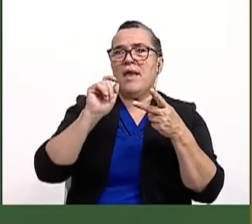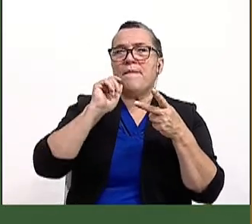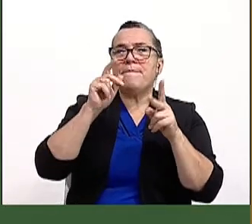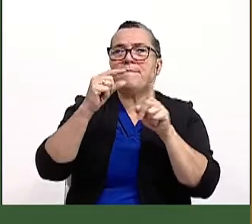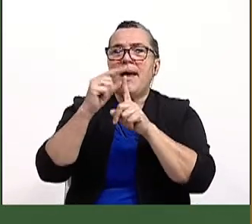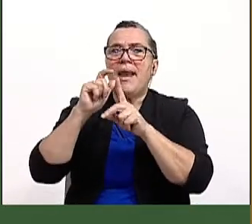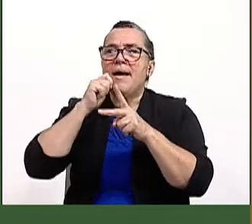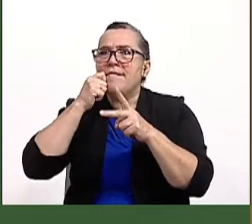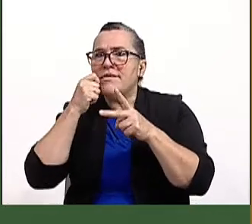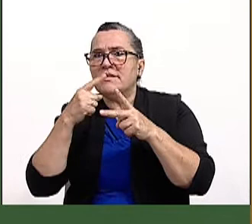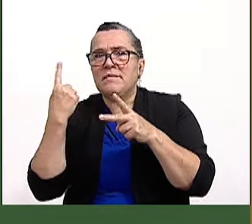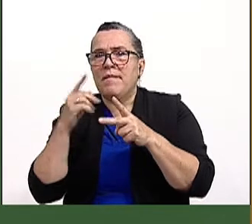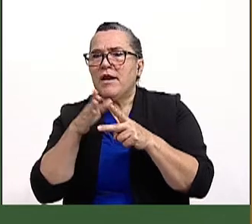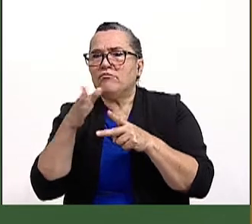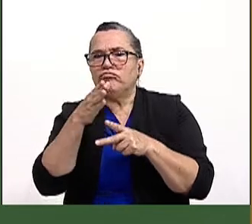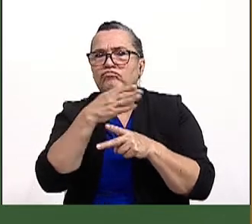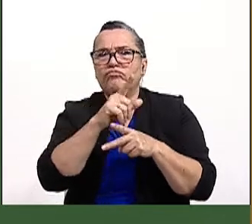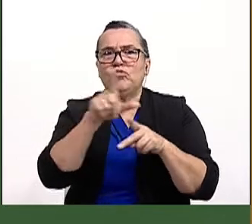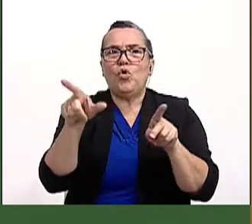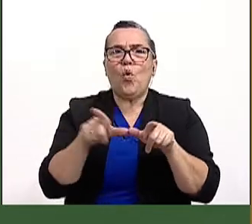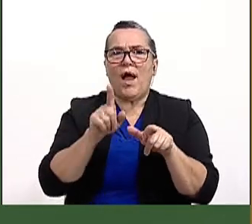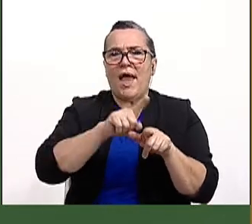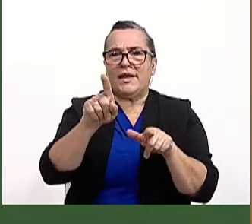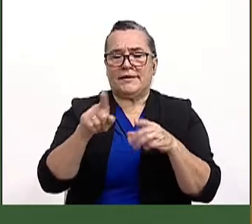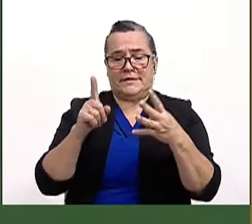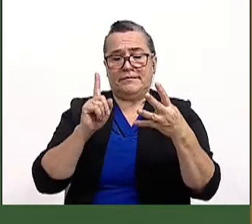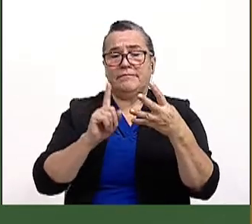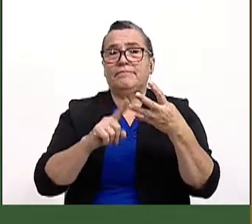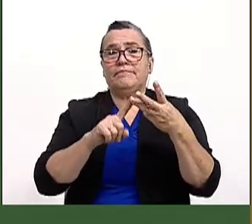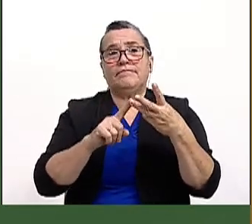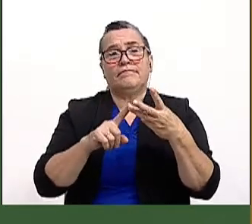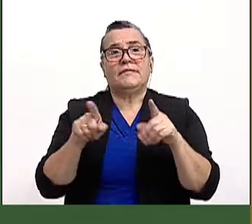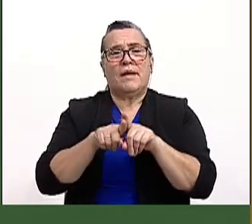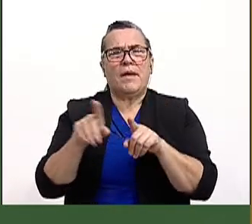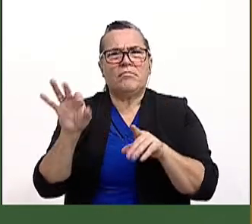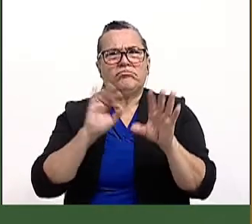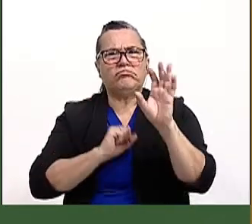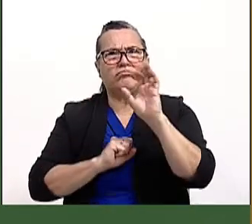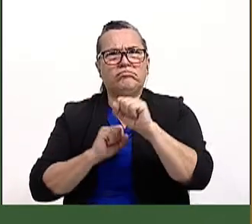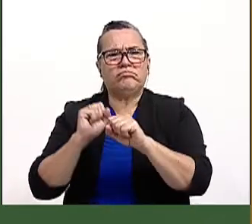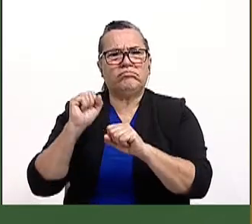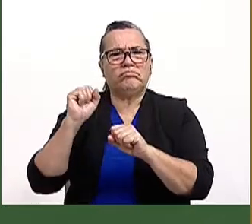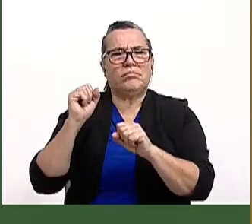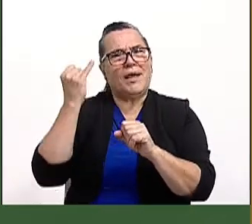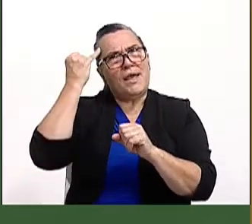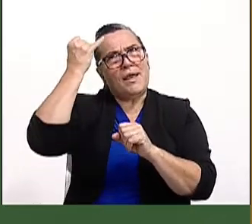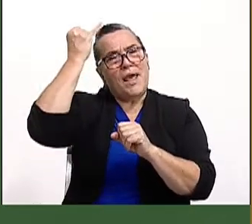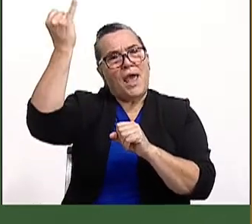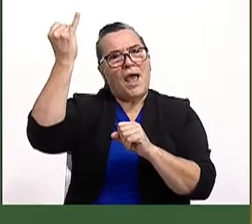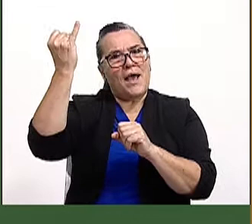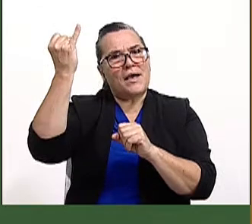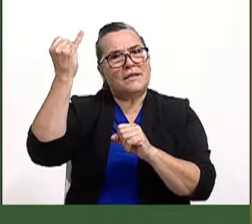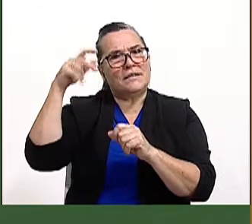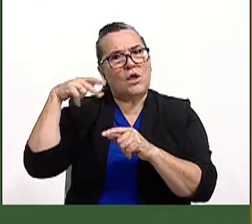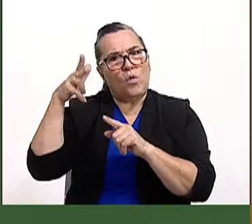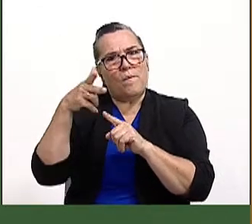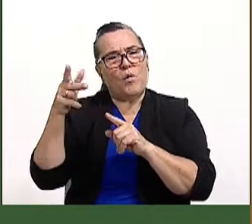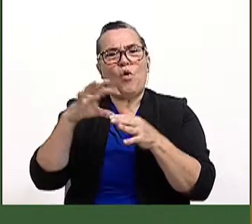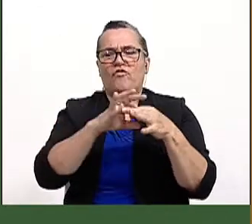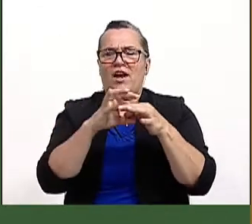to get to different places, identify main ideas in a video about